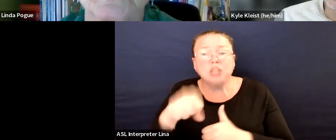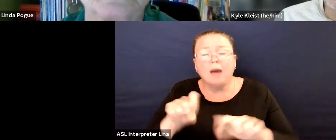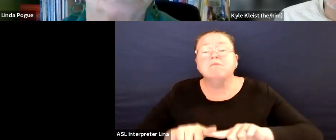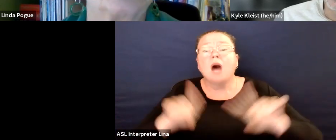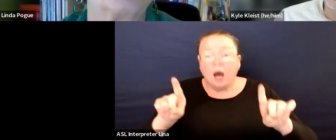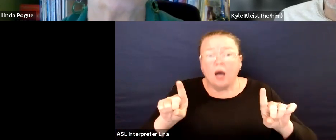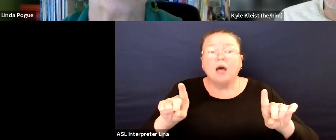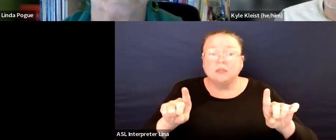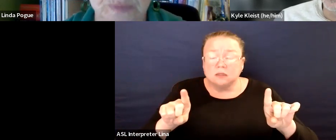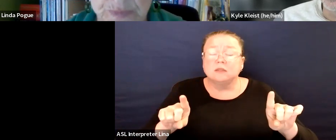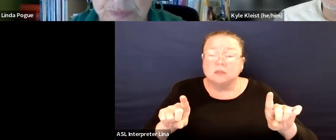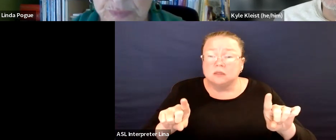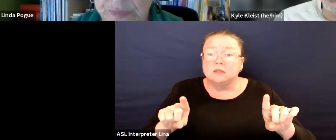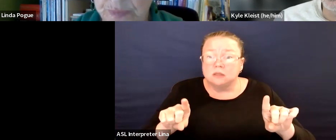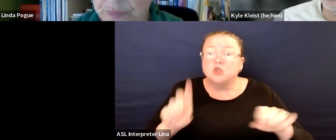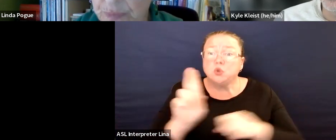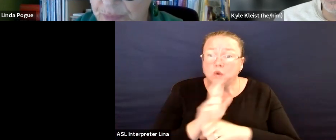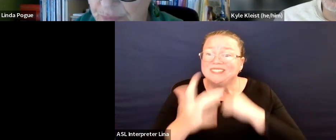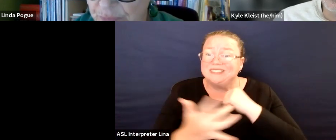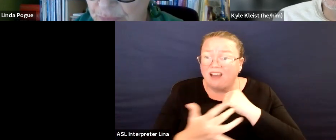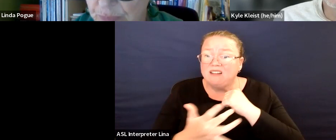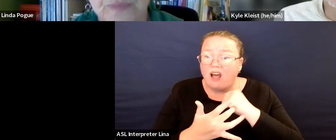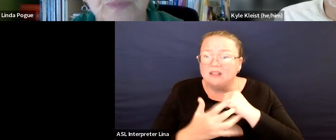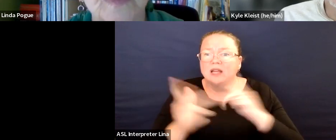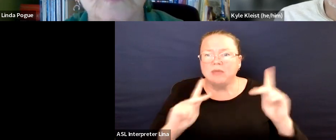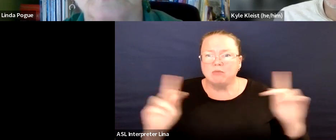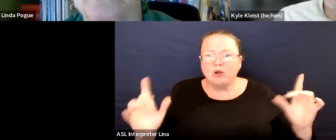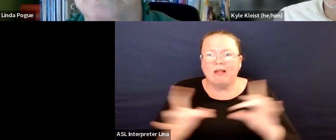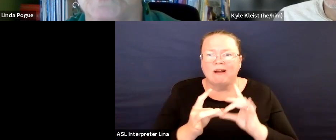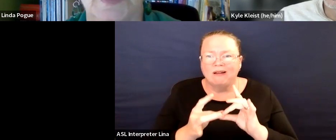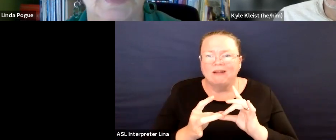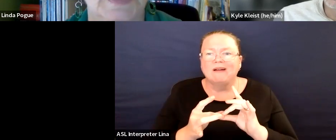much the using technologies brought people together.